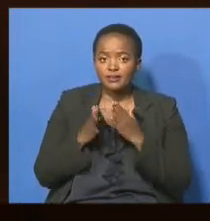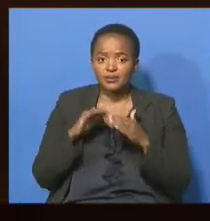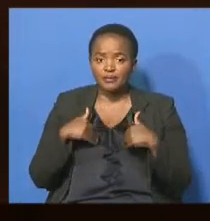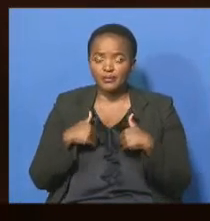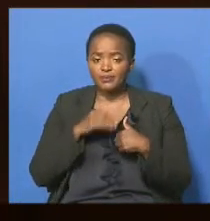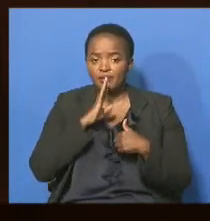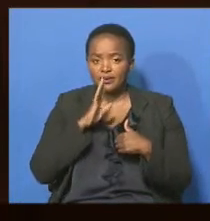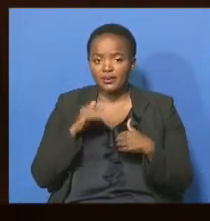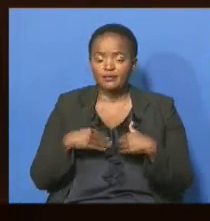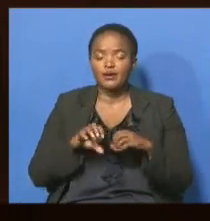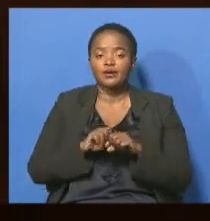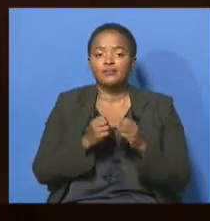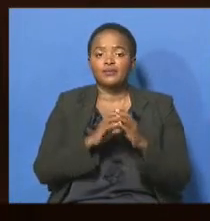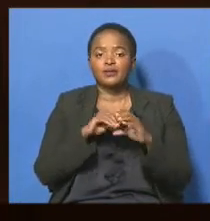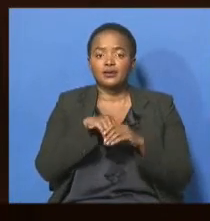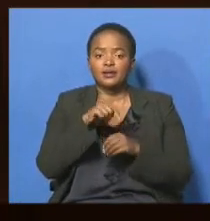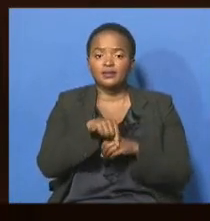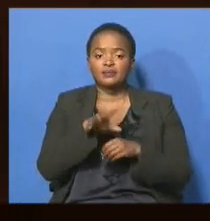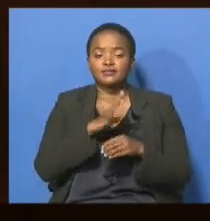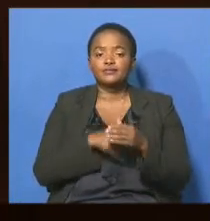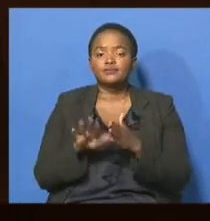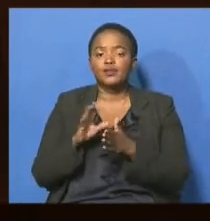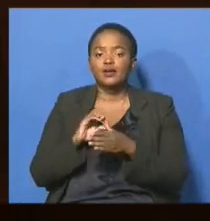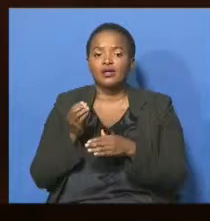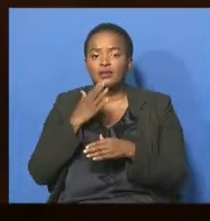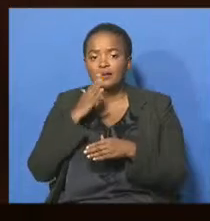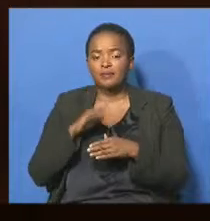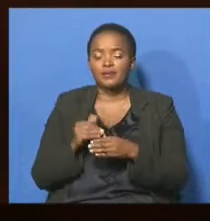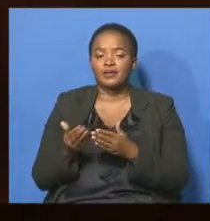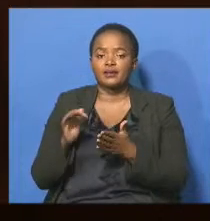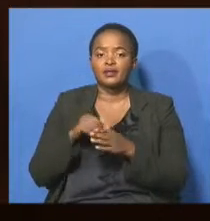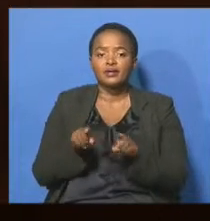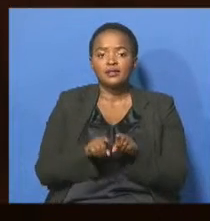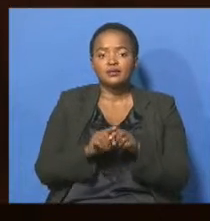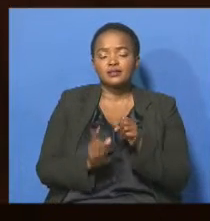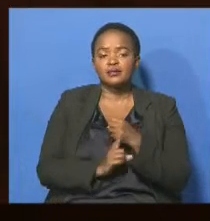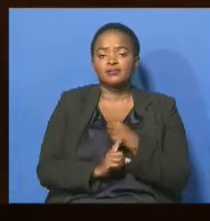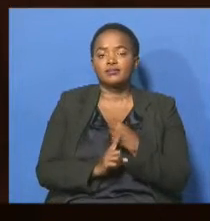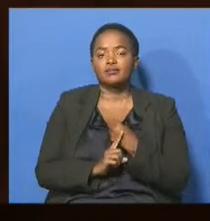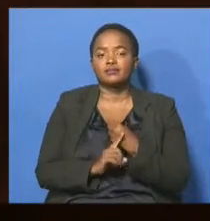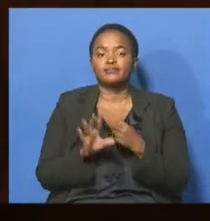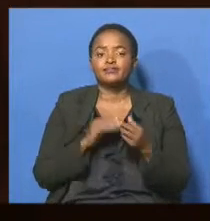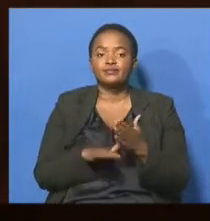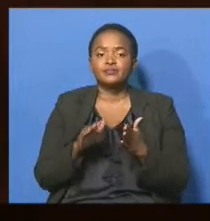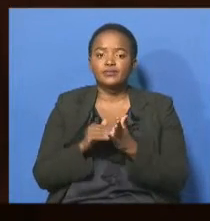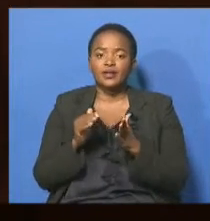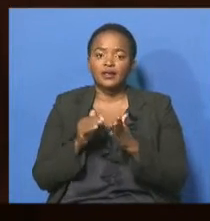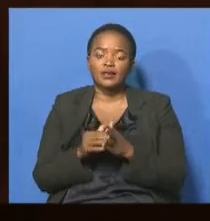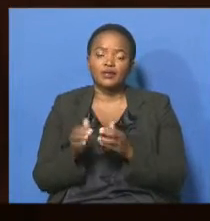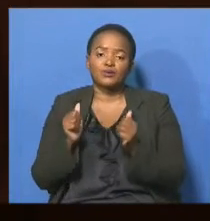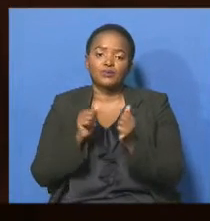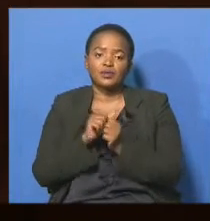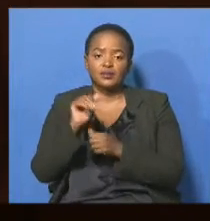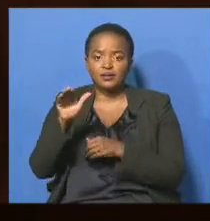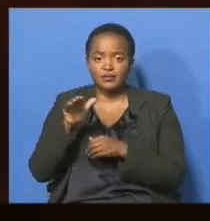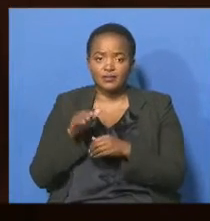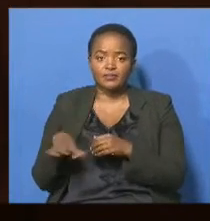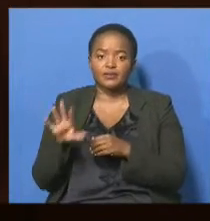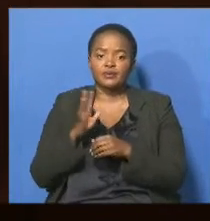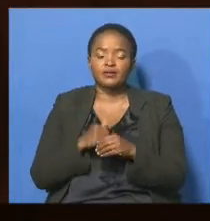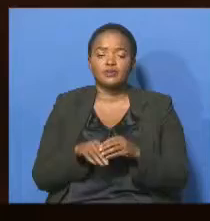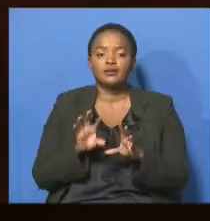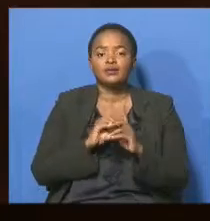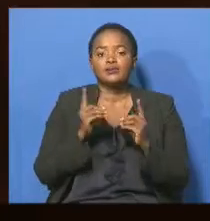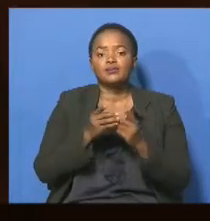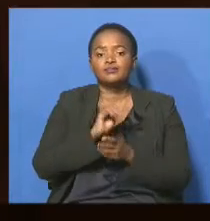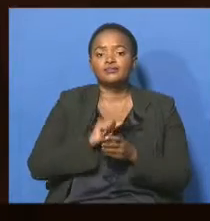broken into, or all other ills related to crime. So the ZRP, the Zimbabwe Republic Police,